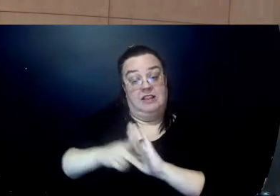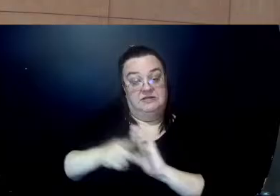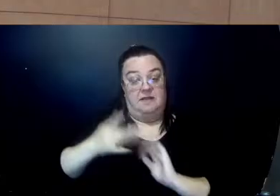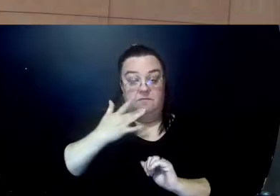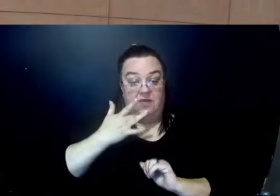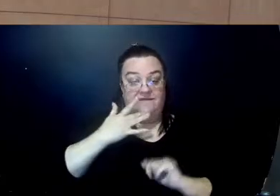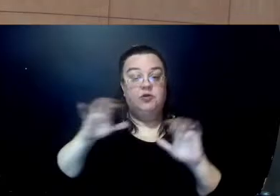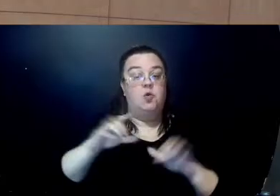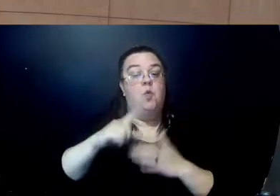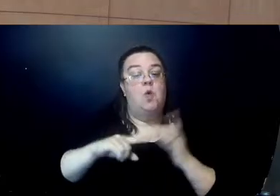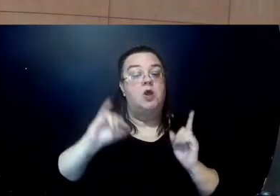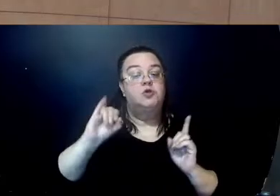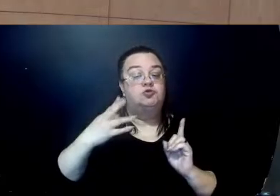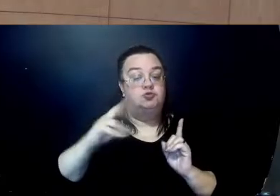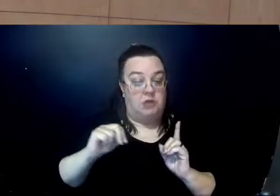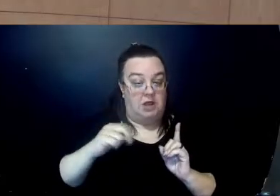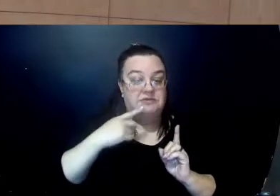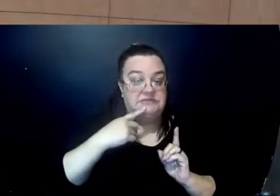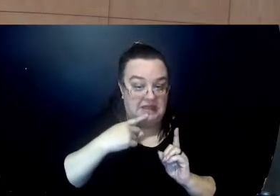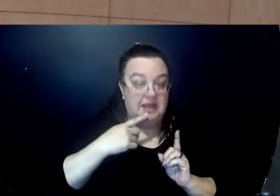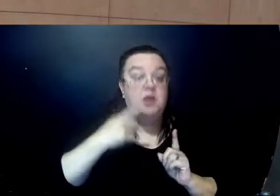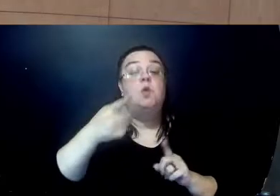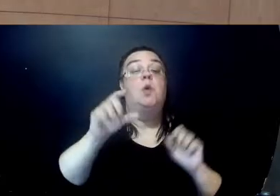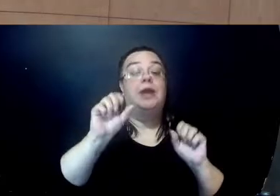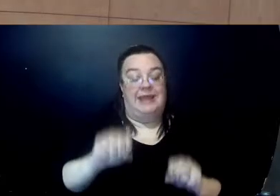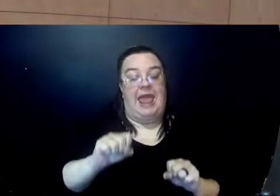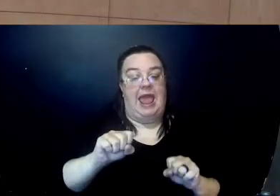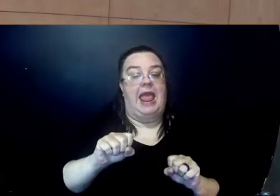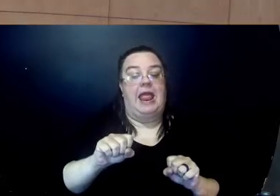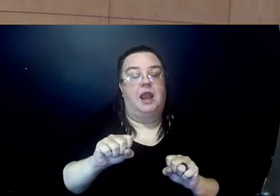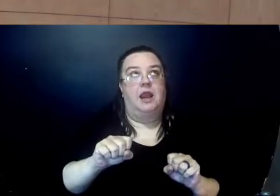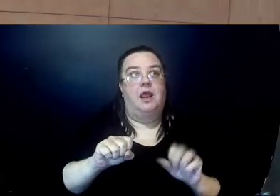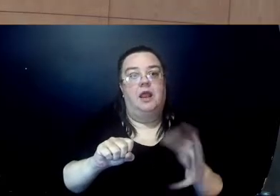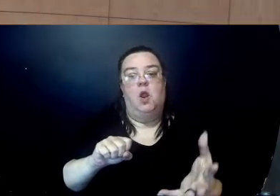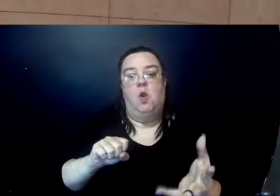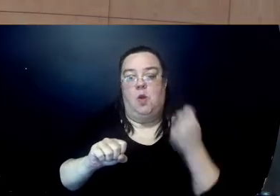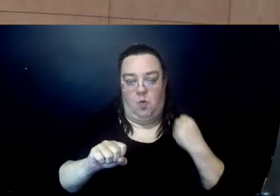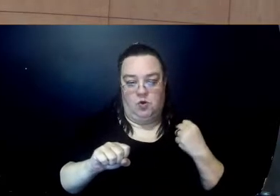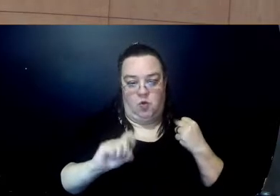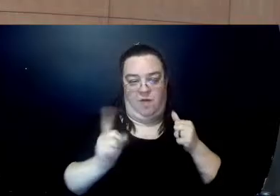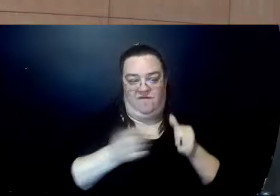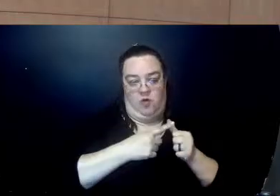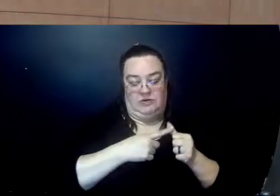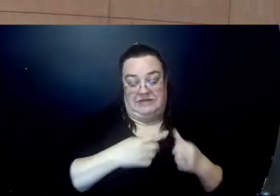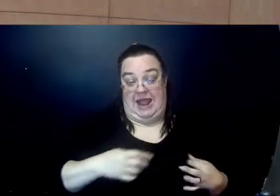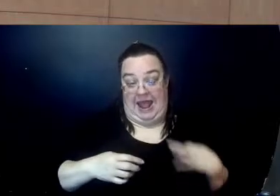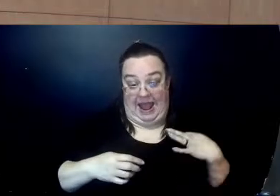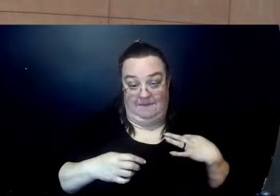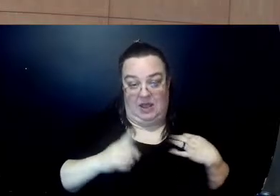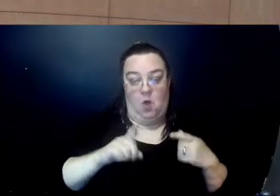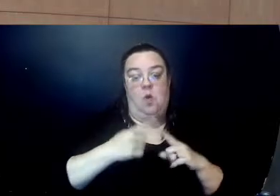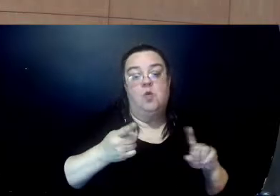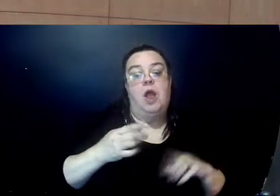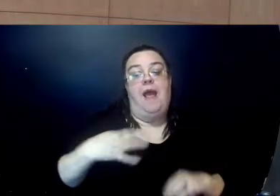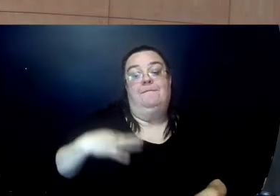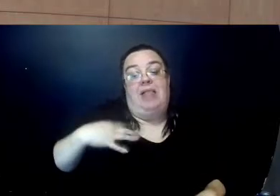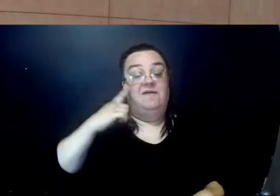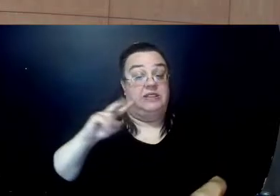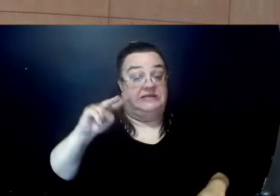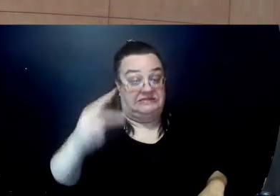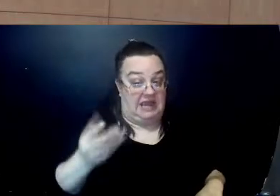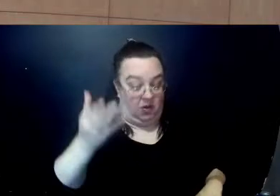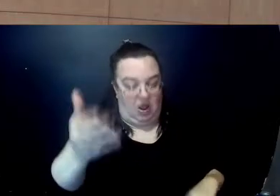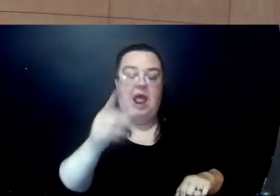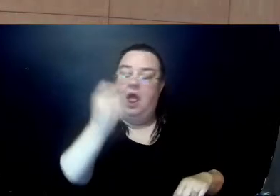what John's saying, that you can erase the first application with the second application as long as it's before the filing